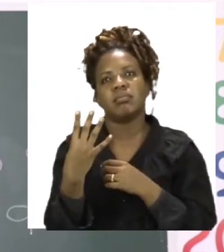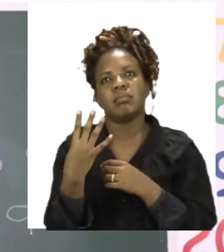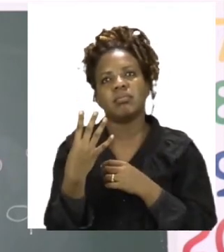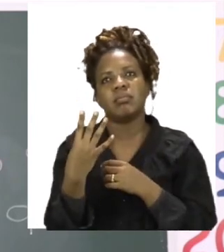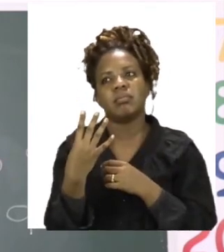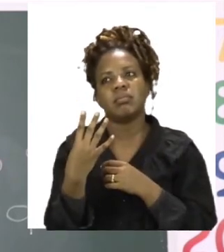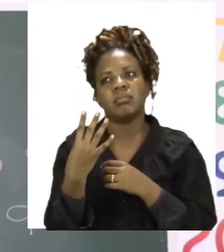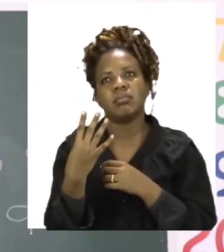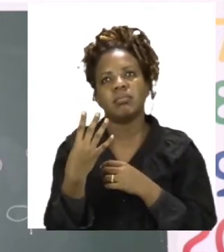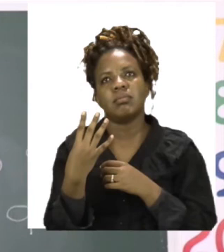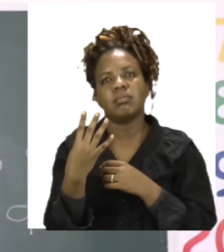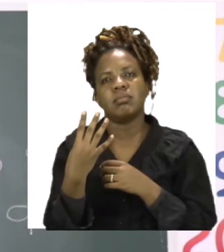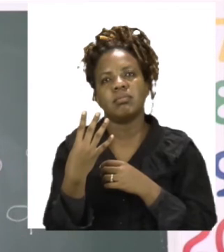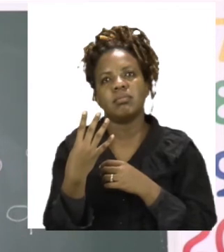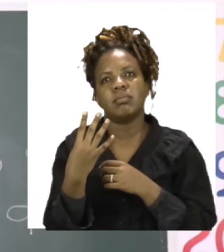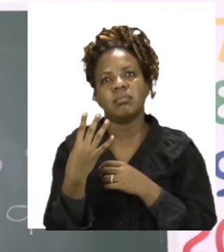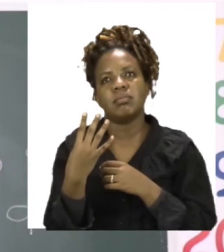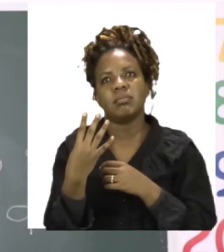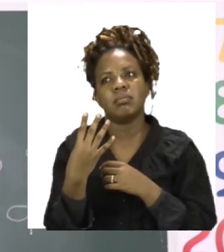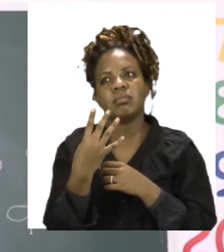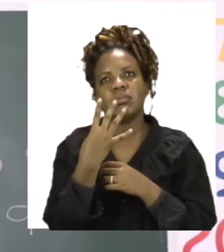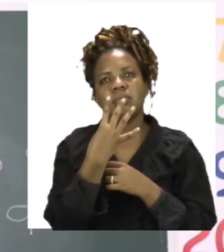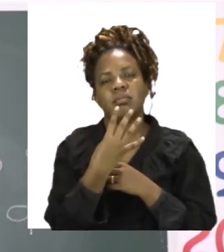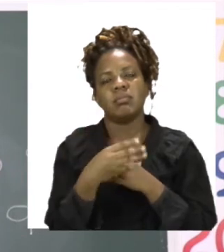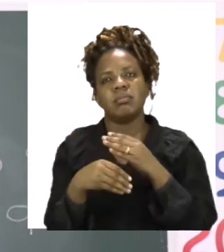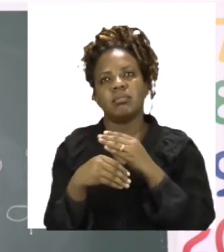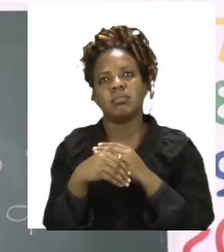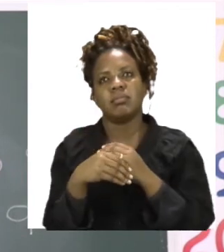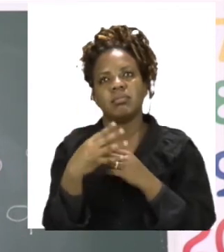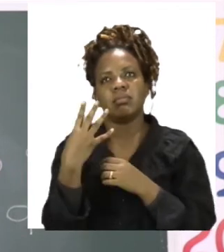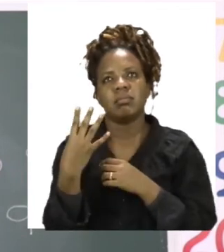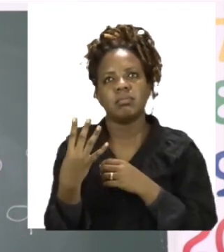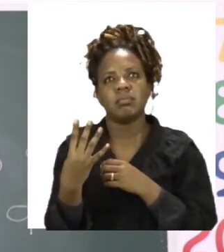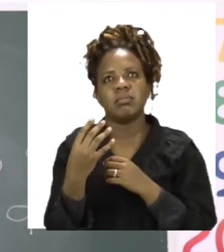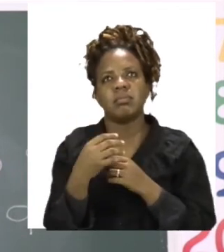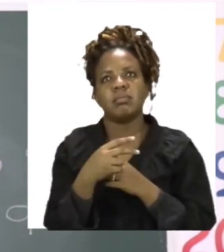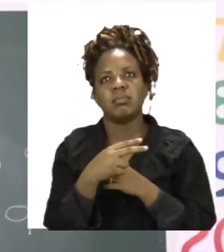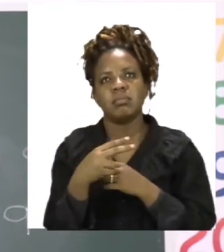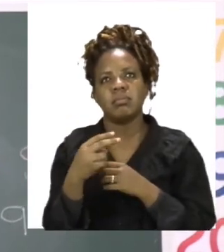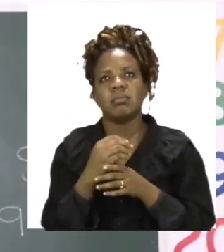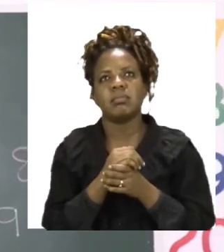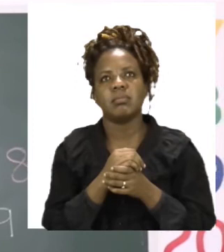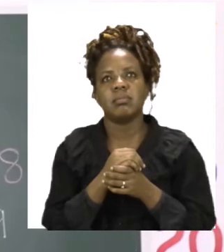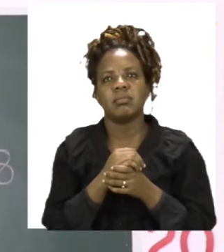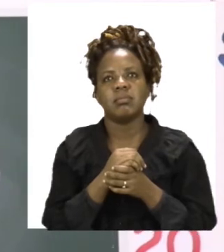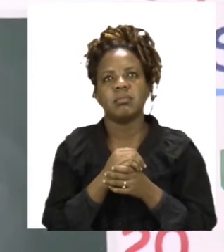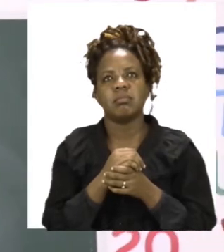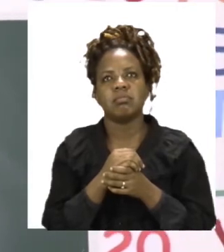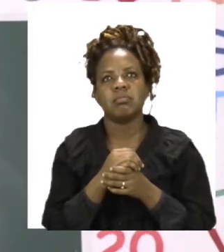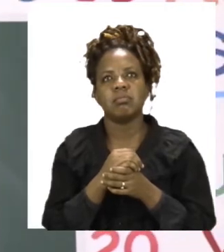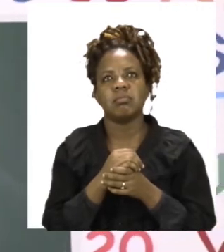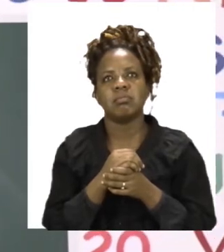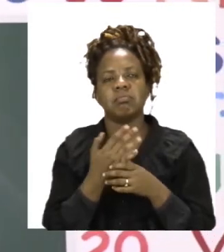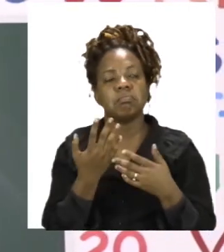on the other side. 4 plus 4 equals, well, you can use your fingers or you can just say